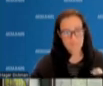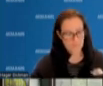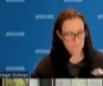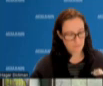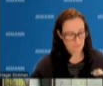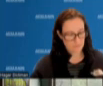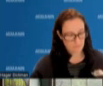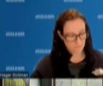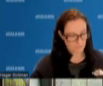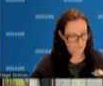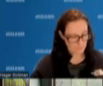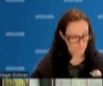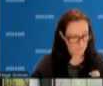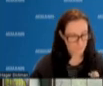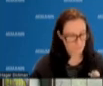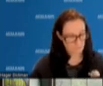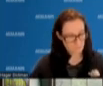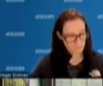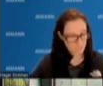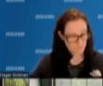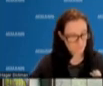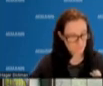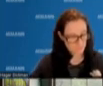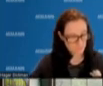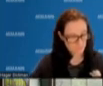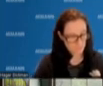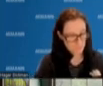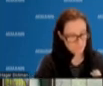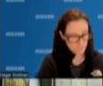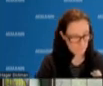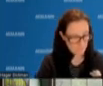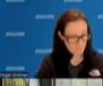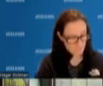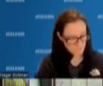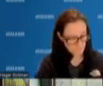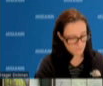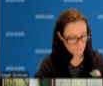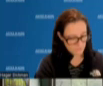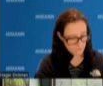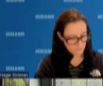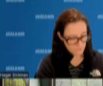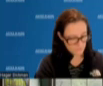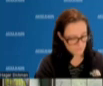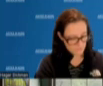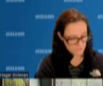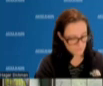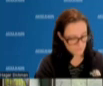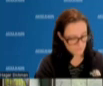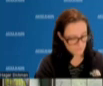questions in the chat, or you can use the Q&A feature. Either way, we'd love to just open it up for